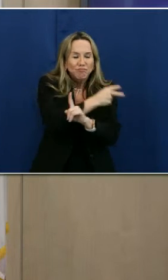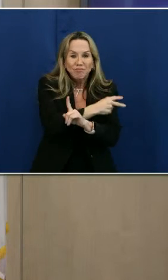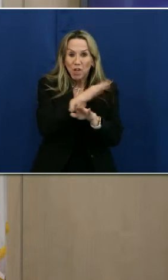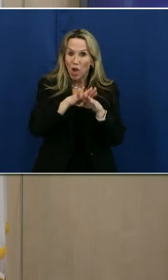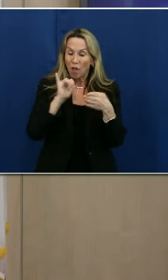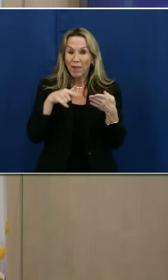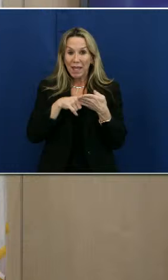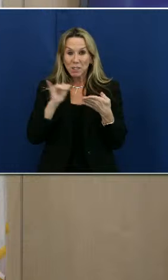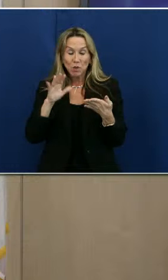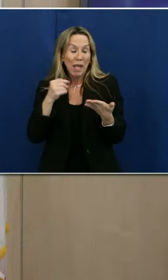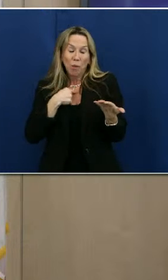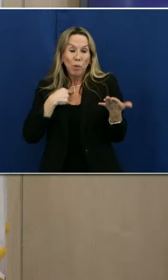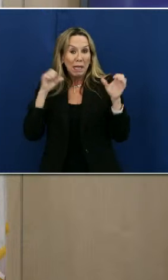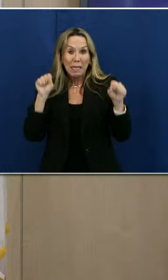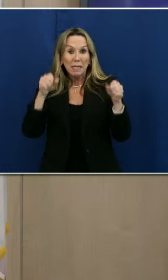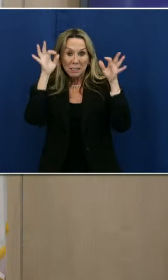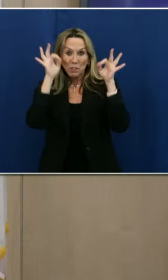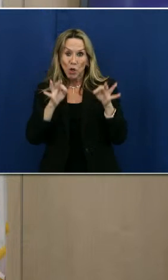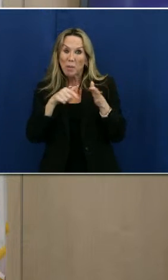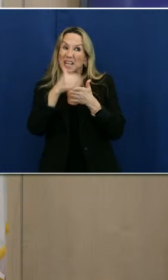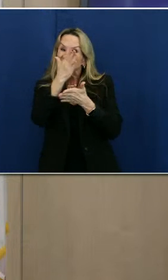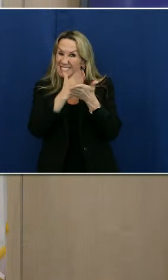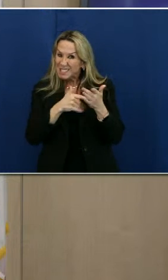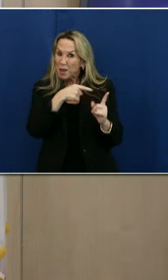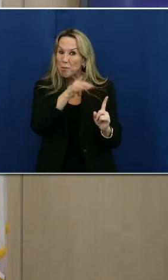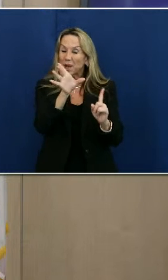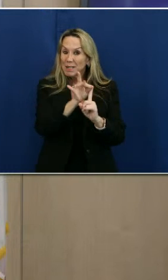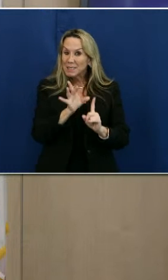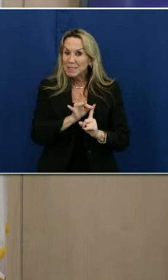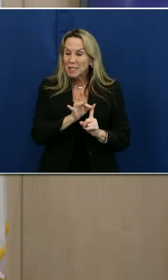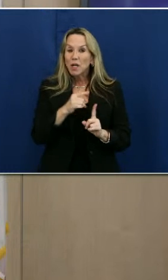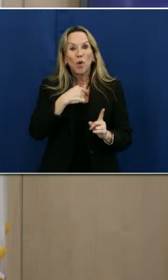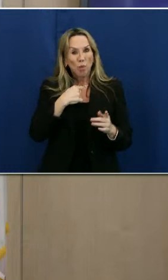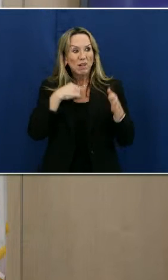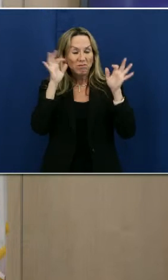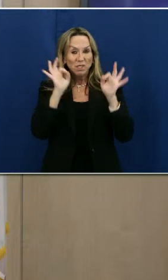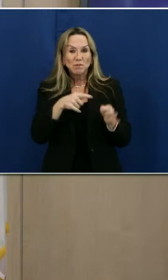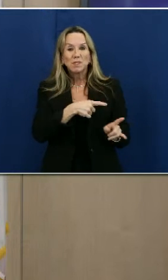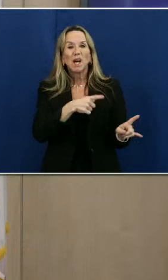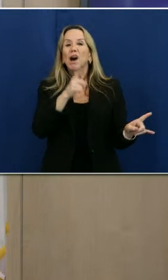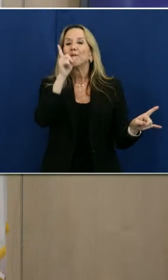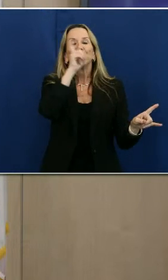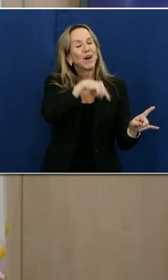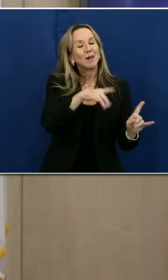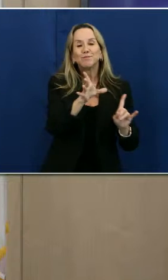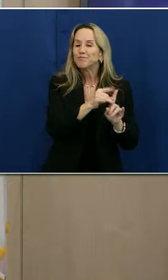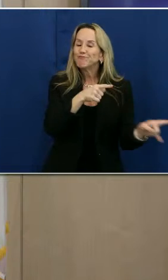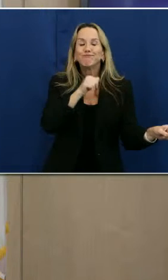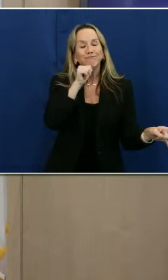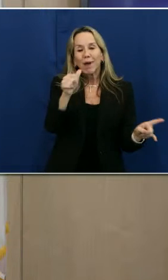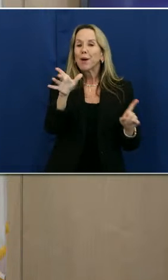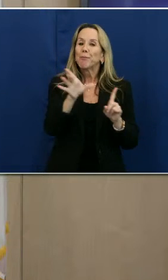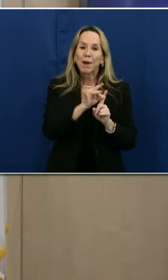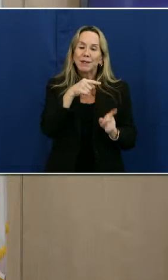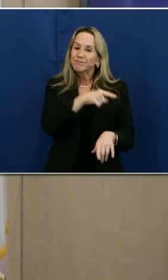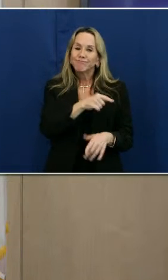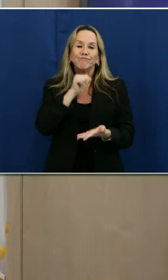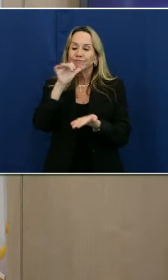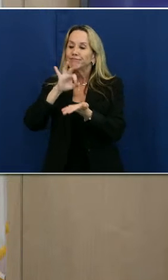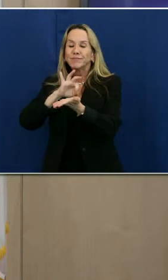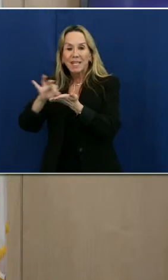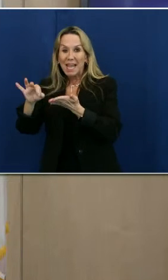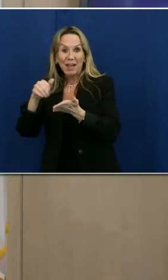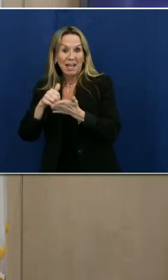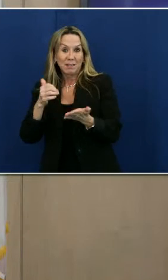we are actually able to determine in some of those cases that those are in fact false positive tests that are not counted in